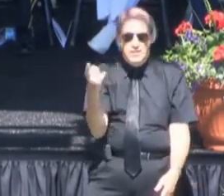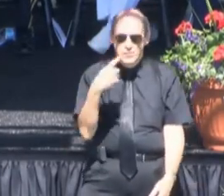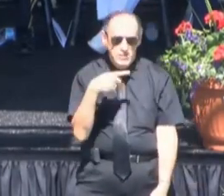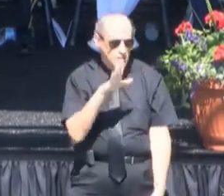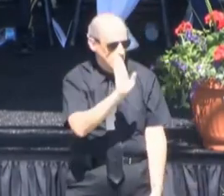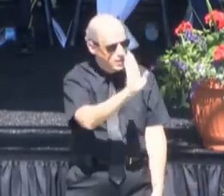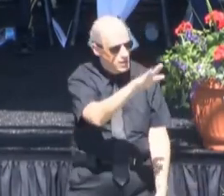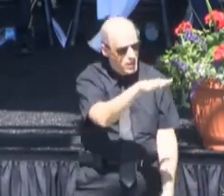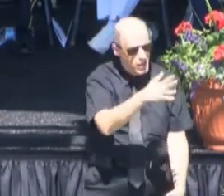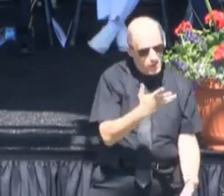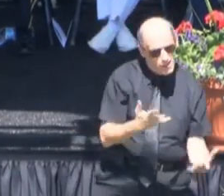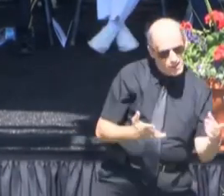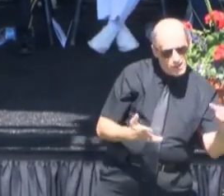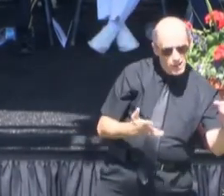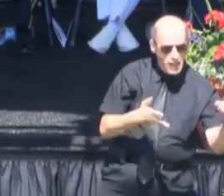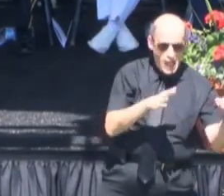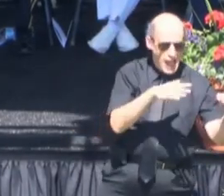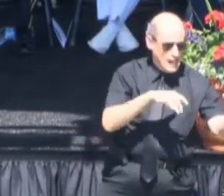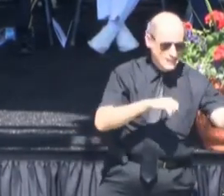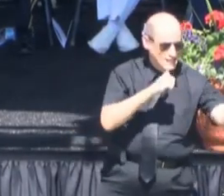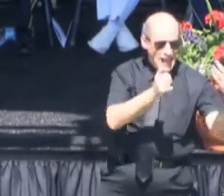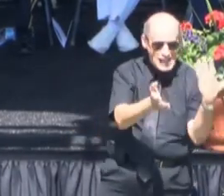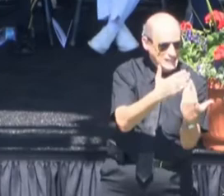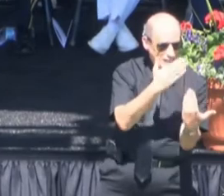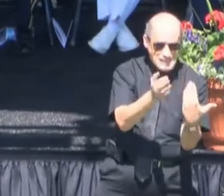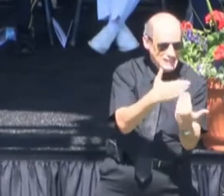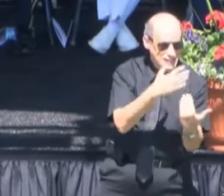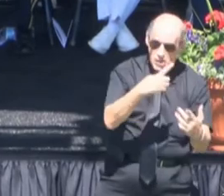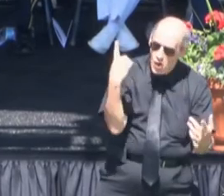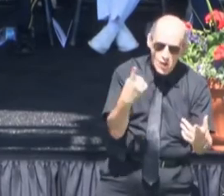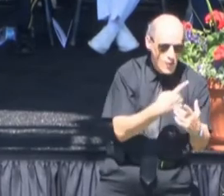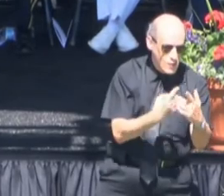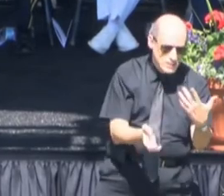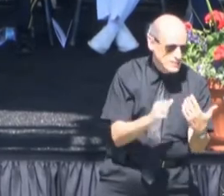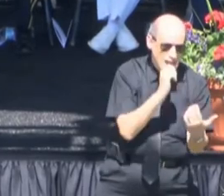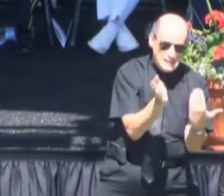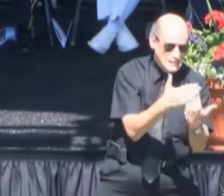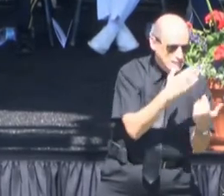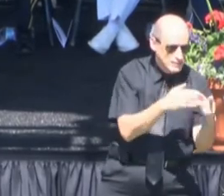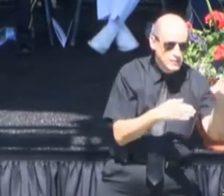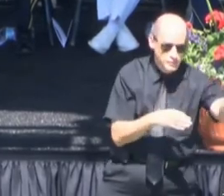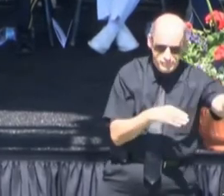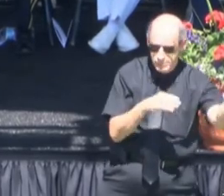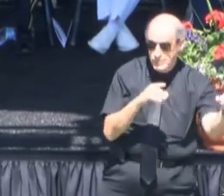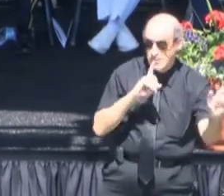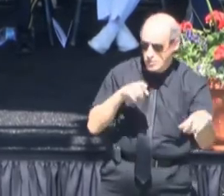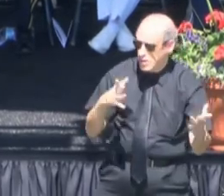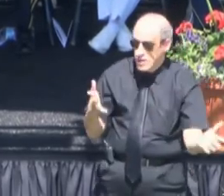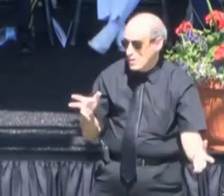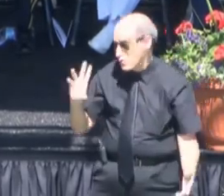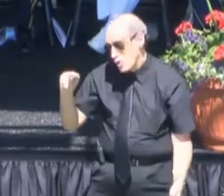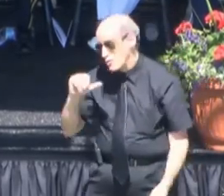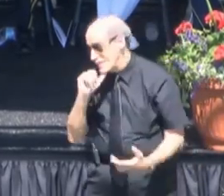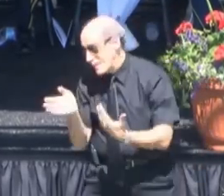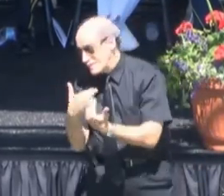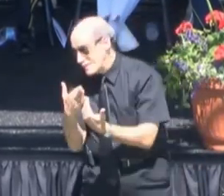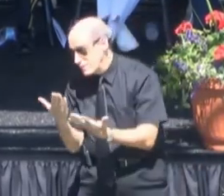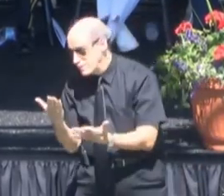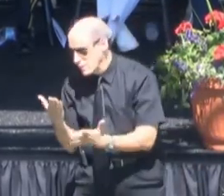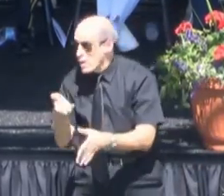always say, "This is not easy." Professor Gu would always reply, "No, not